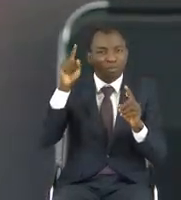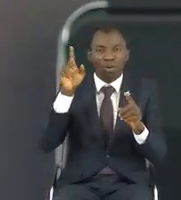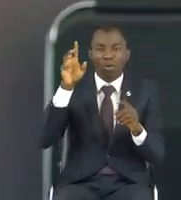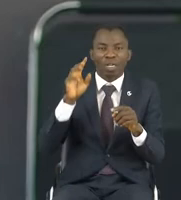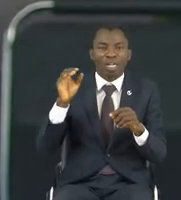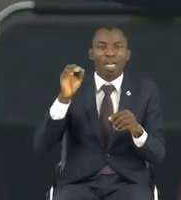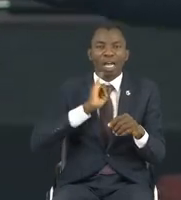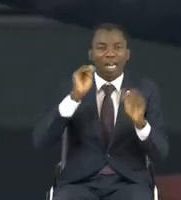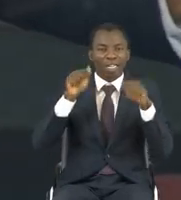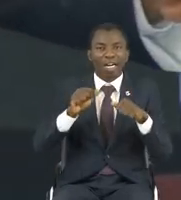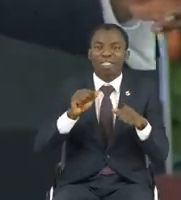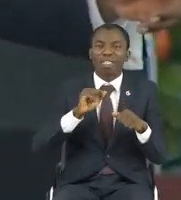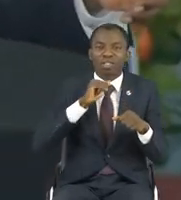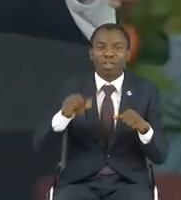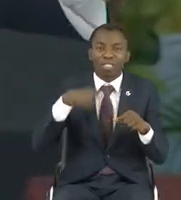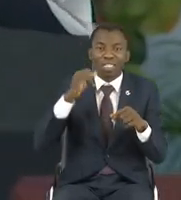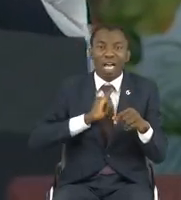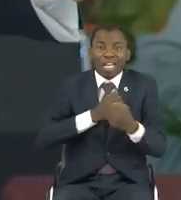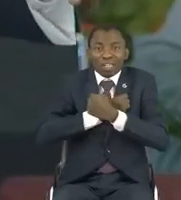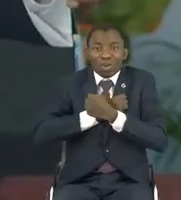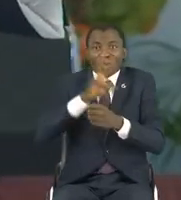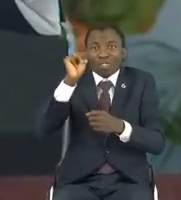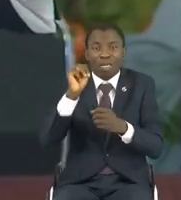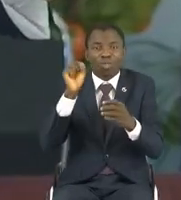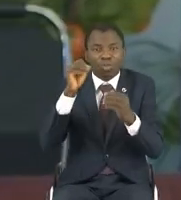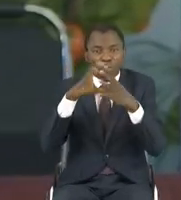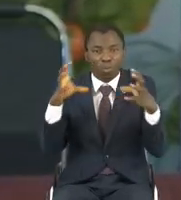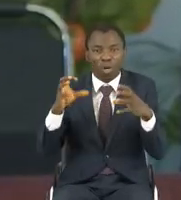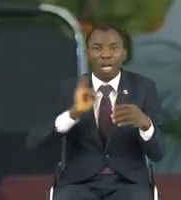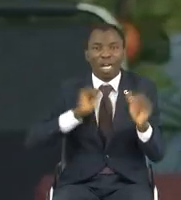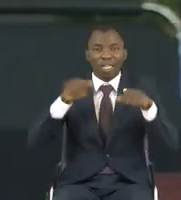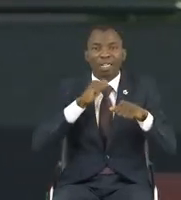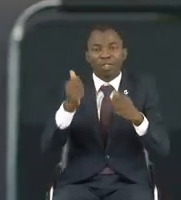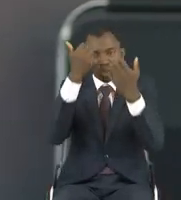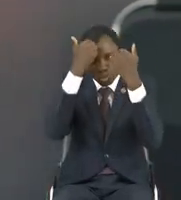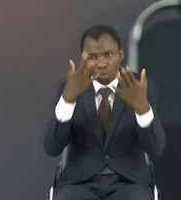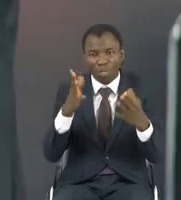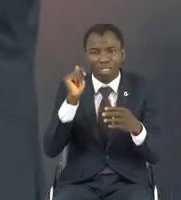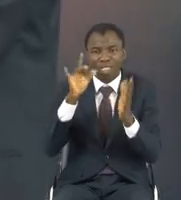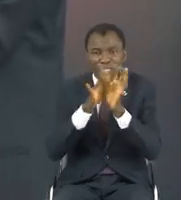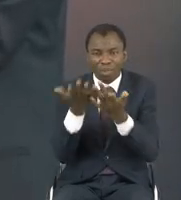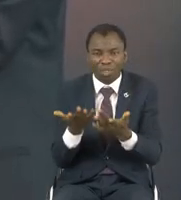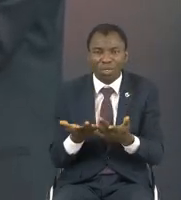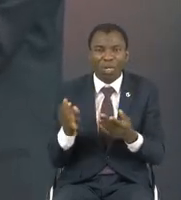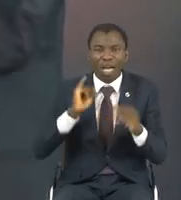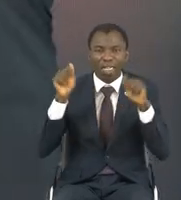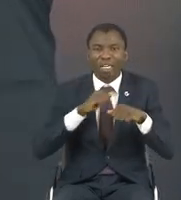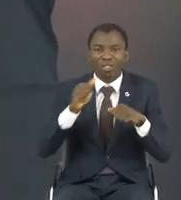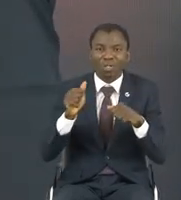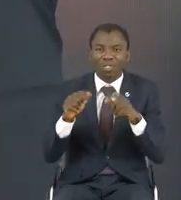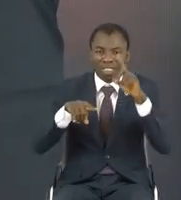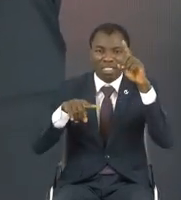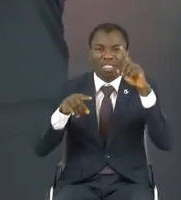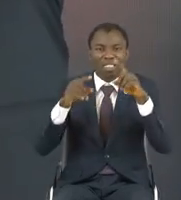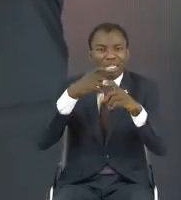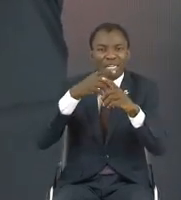cannot obey the scriptures and discipline them. Your daughter, you love her so much, she's